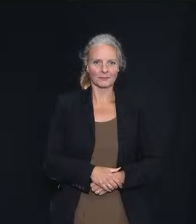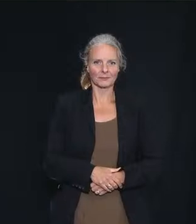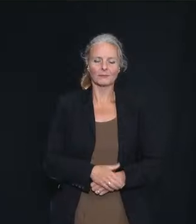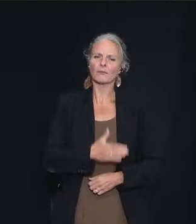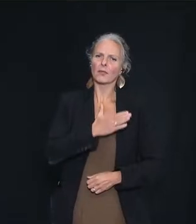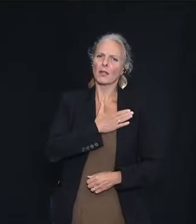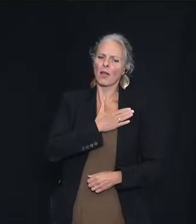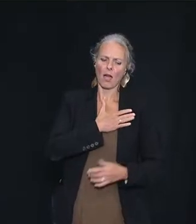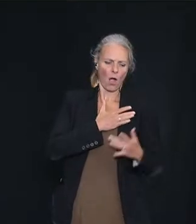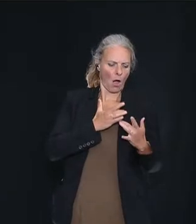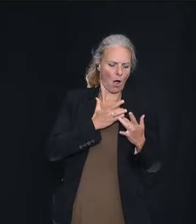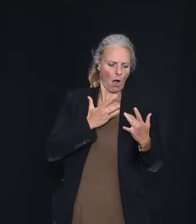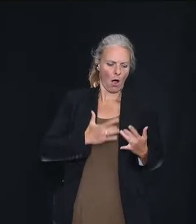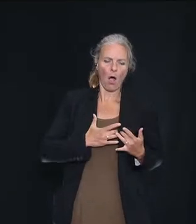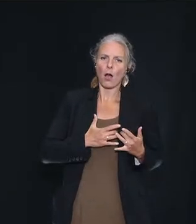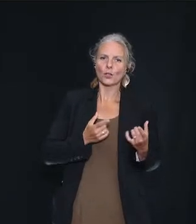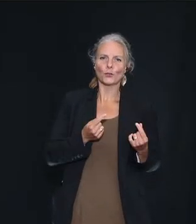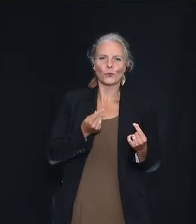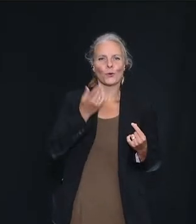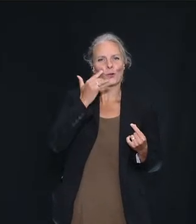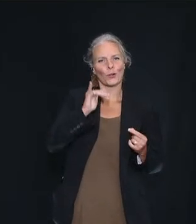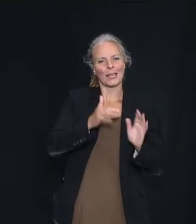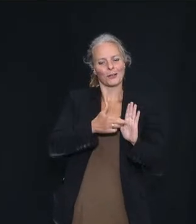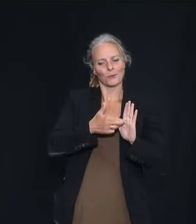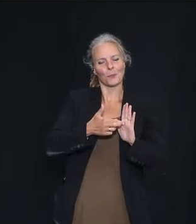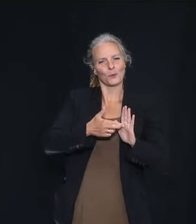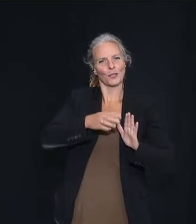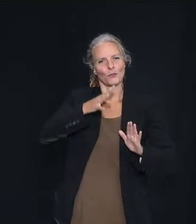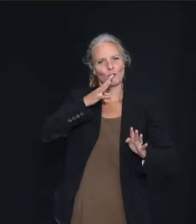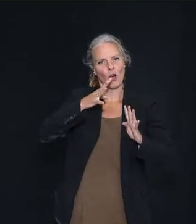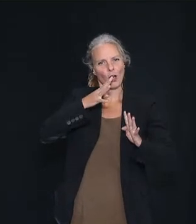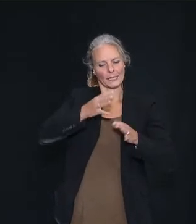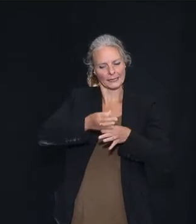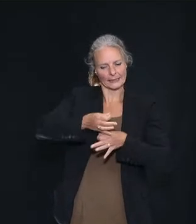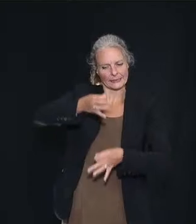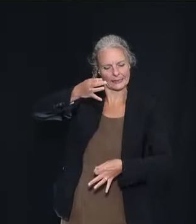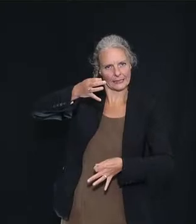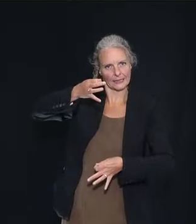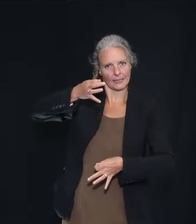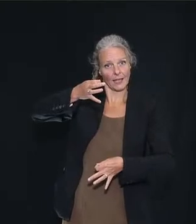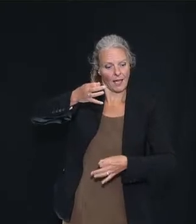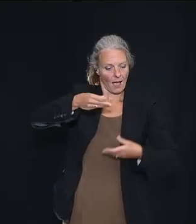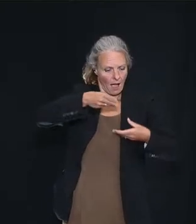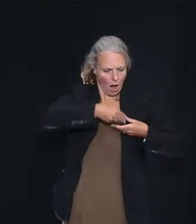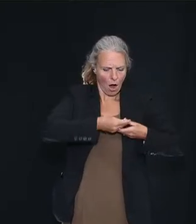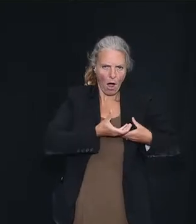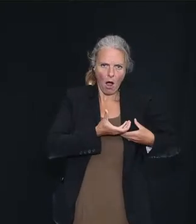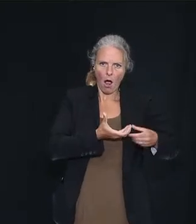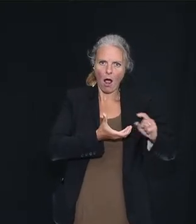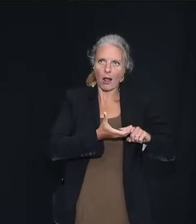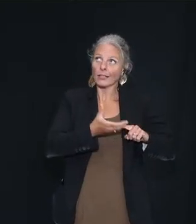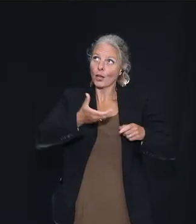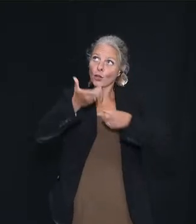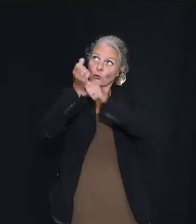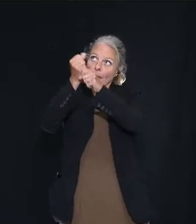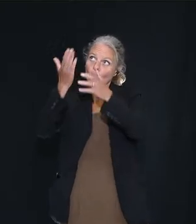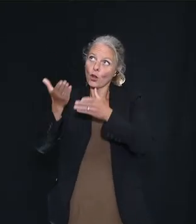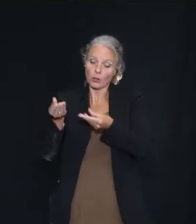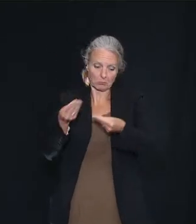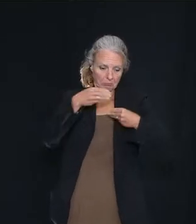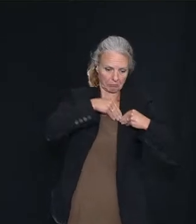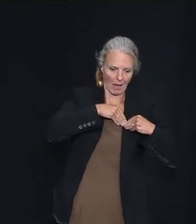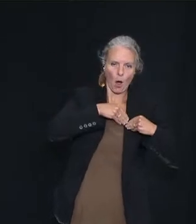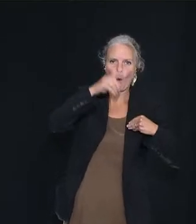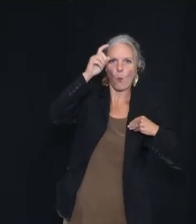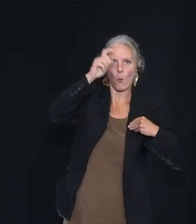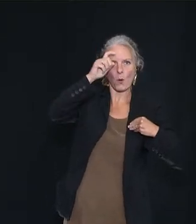The heart can be like a talking stick, but that's where the Creator put wisdom in humans. And we often need